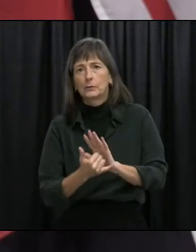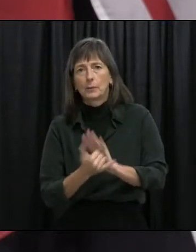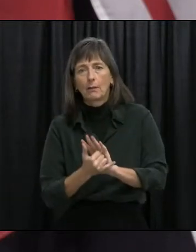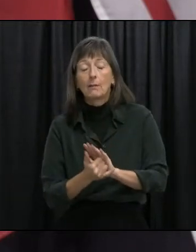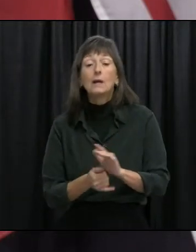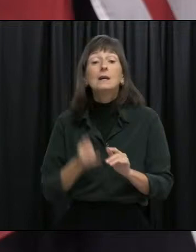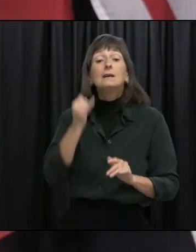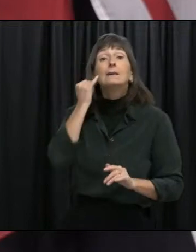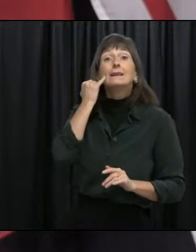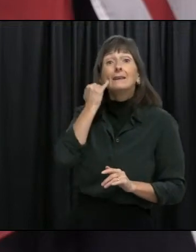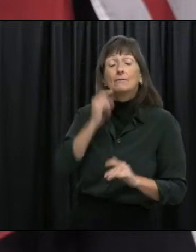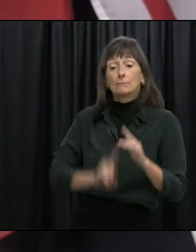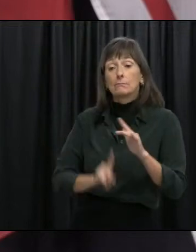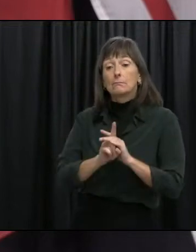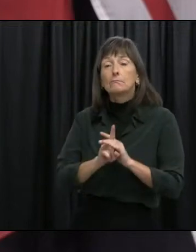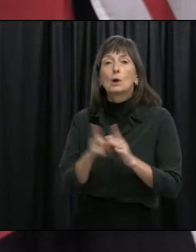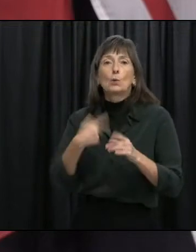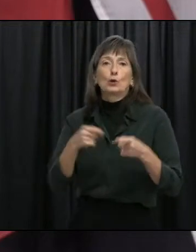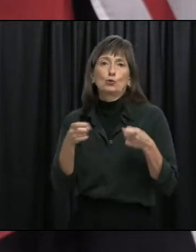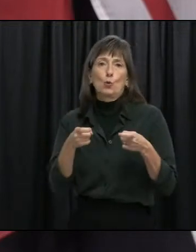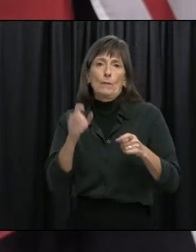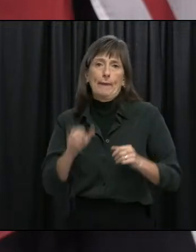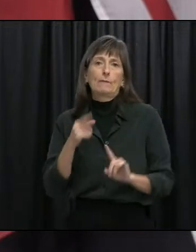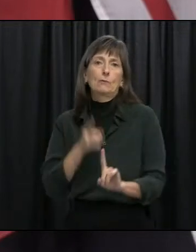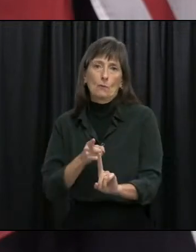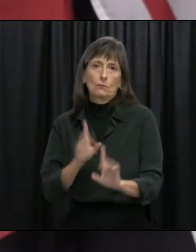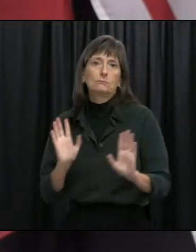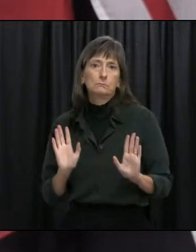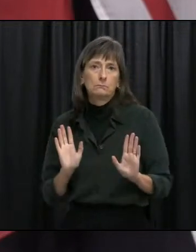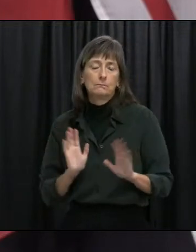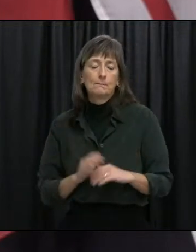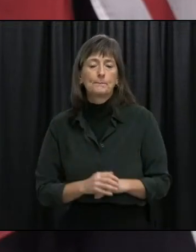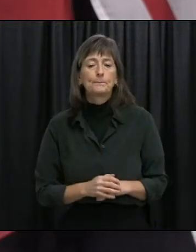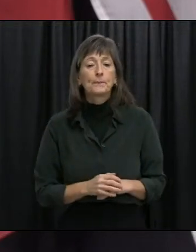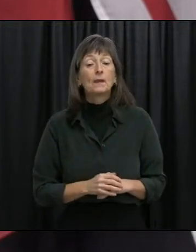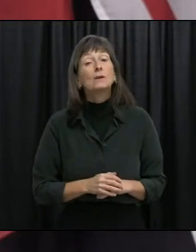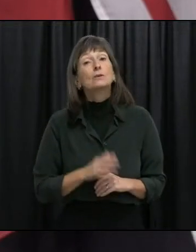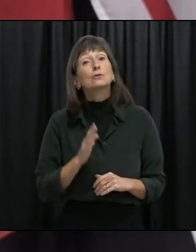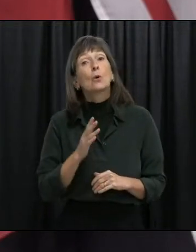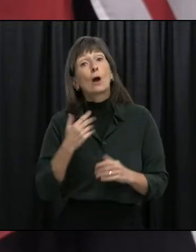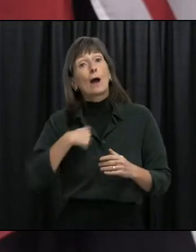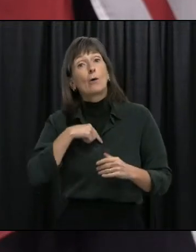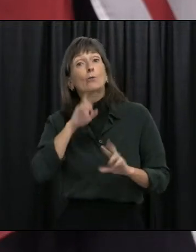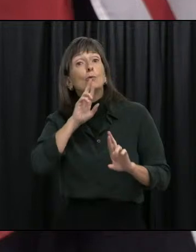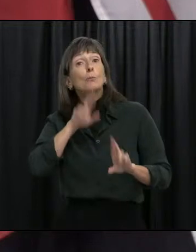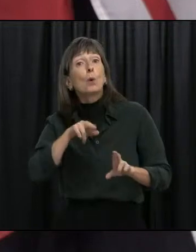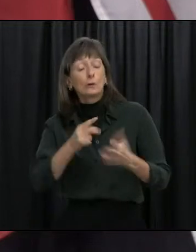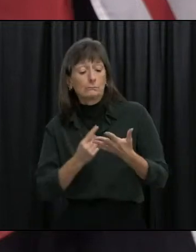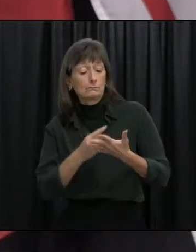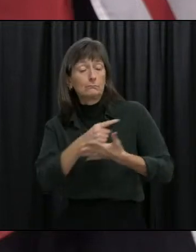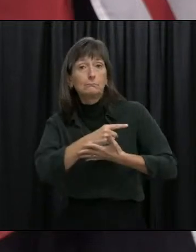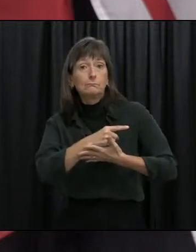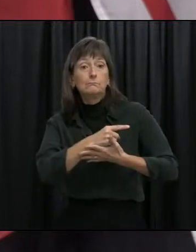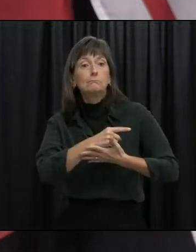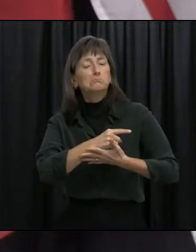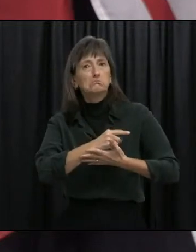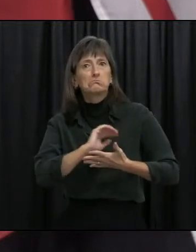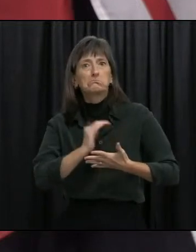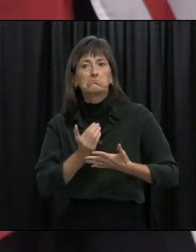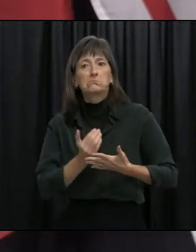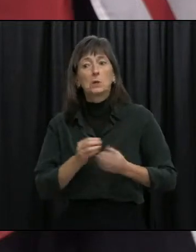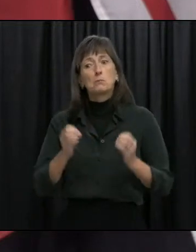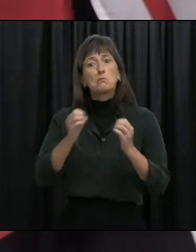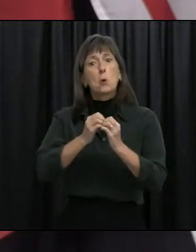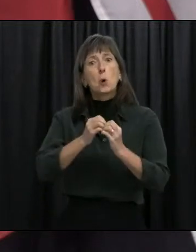cases we identified. I'm happy to say that the report, the analysis, shows that we do not need to be